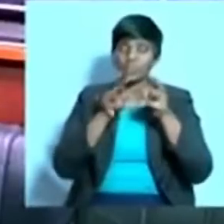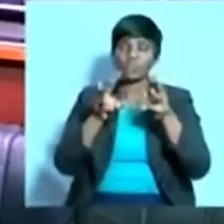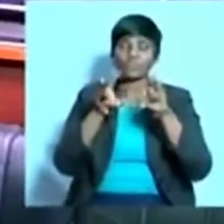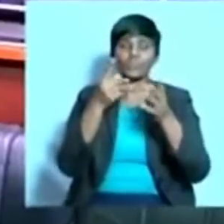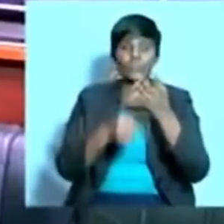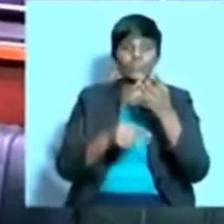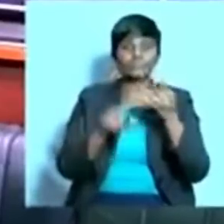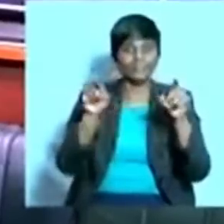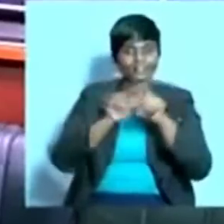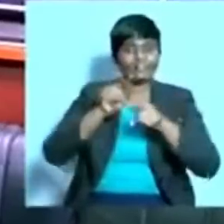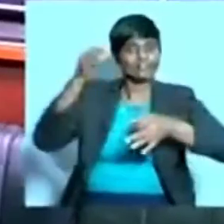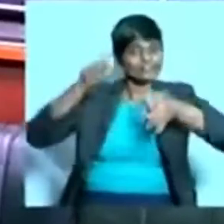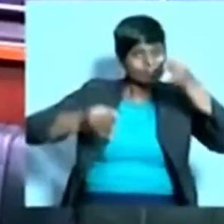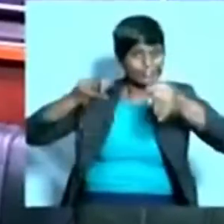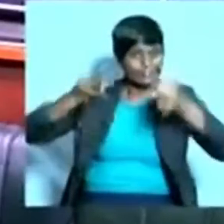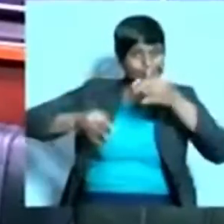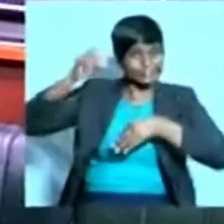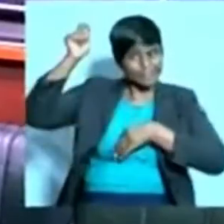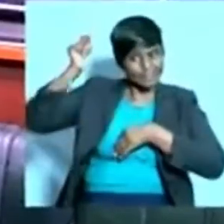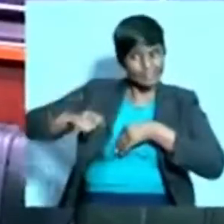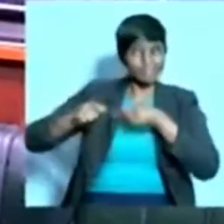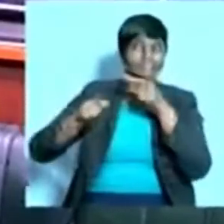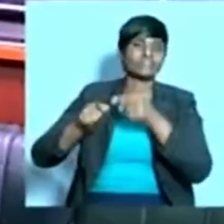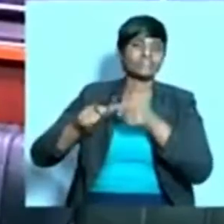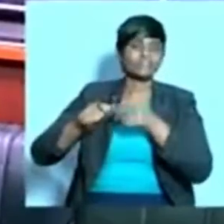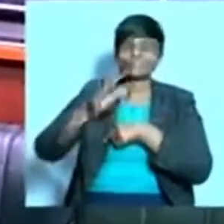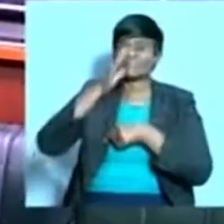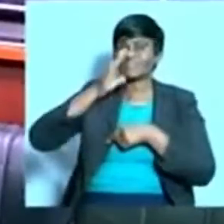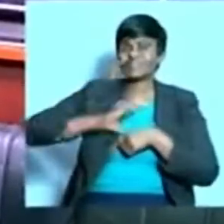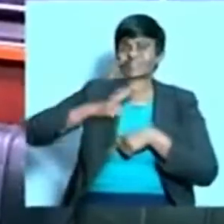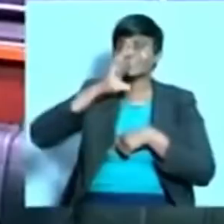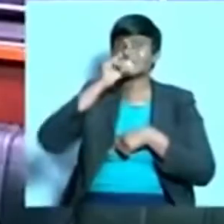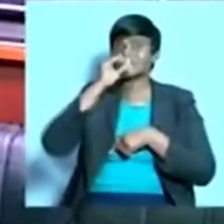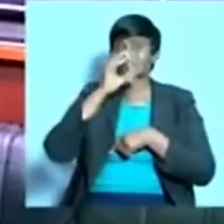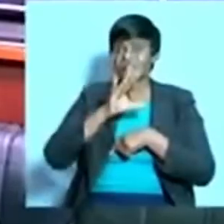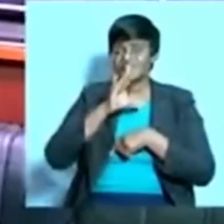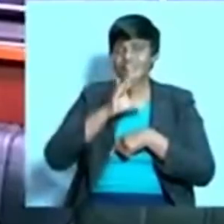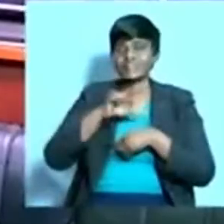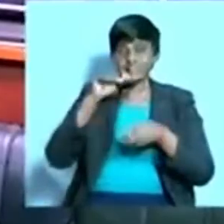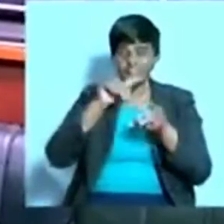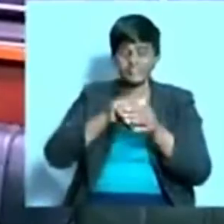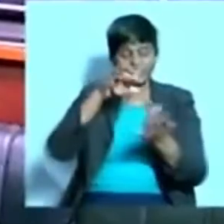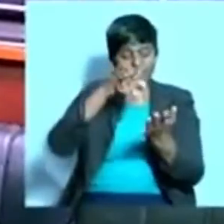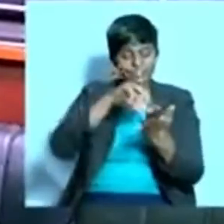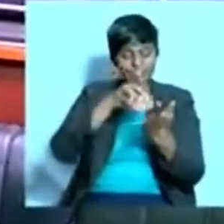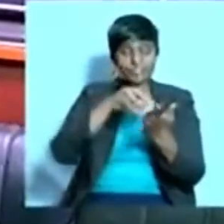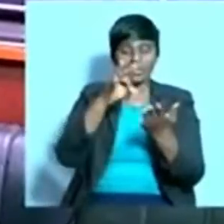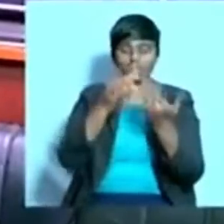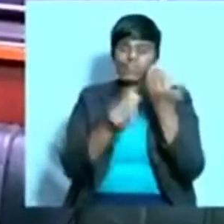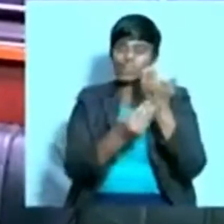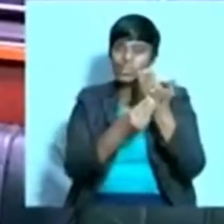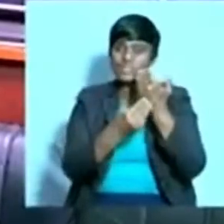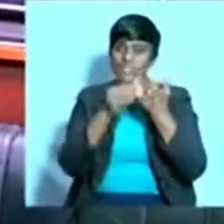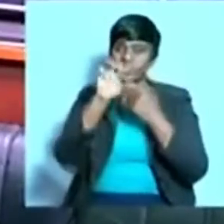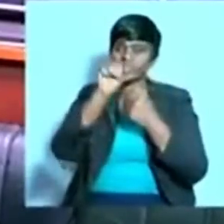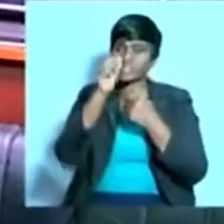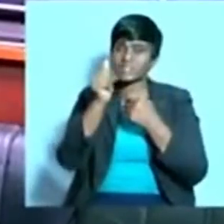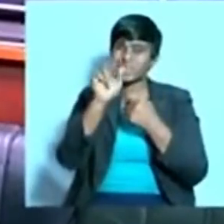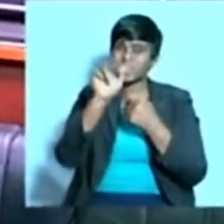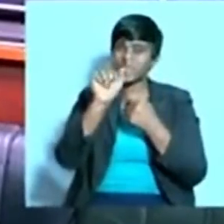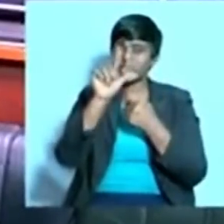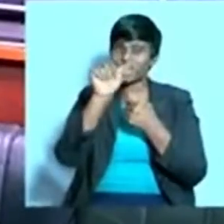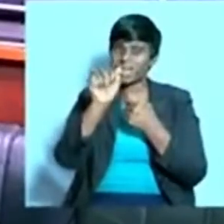of court judgments. Madam Speaker, in the case of Moses Sakala